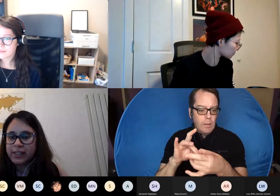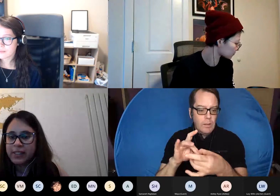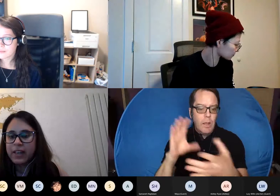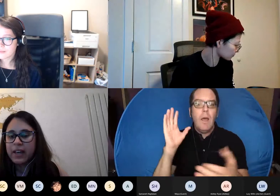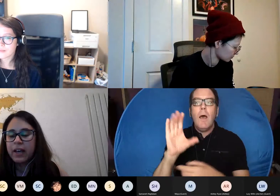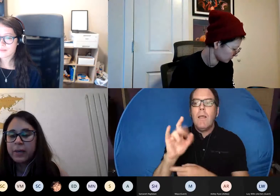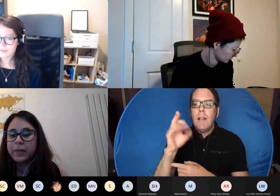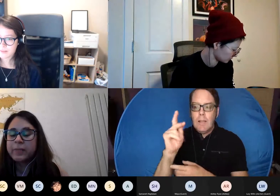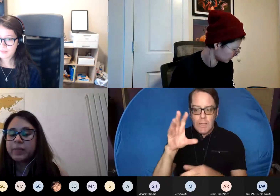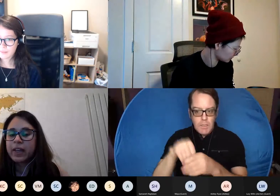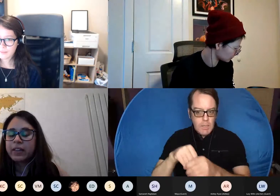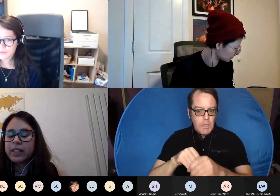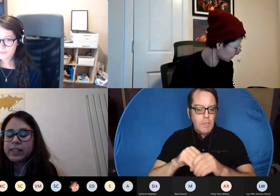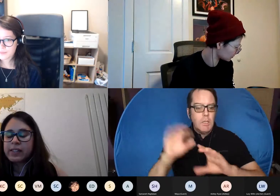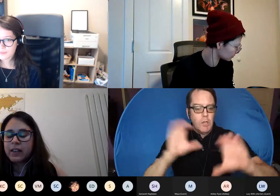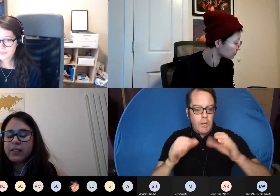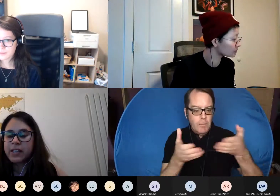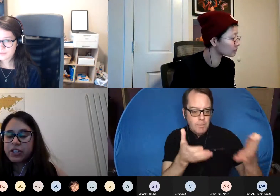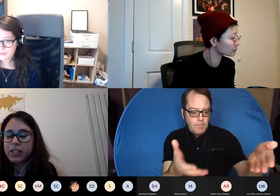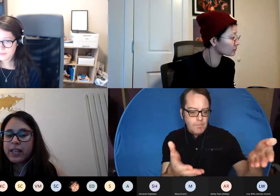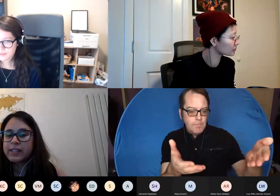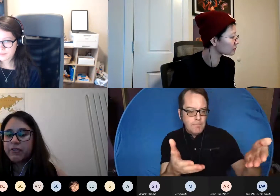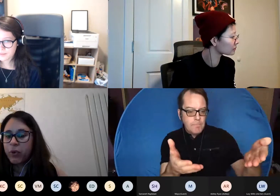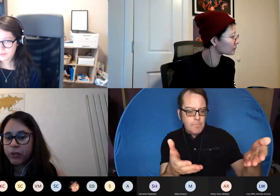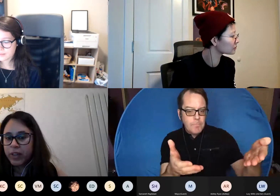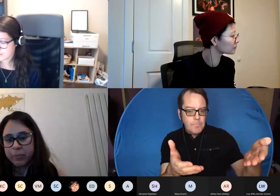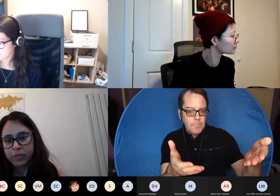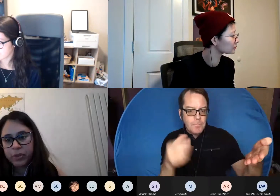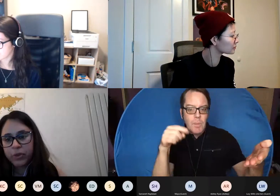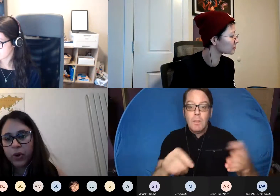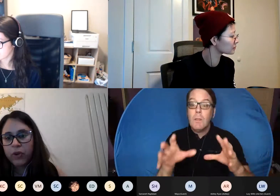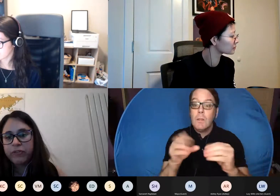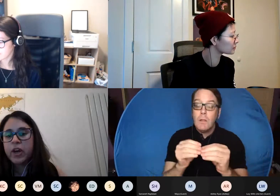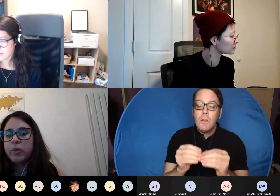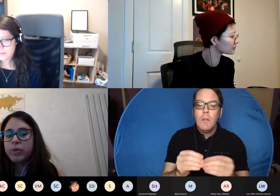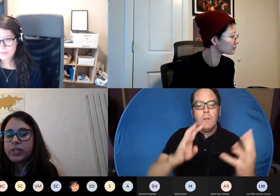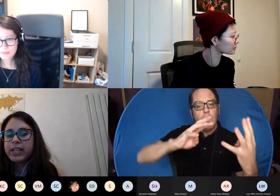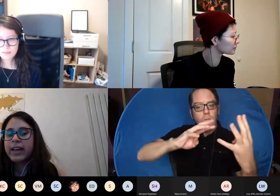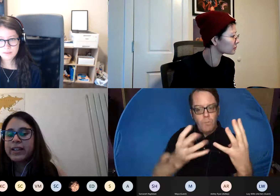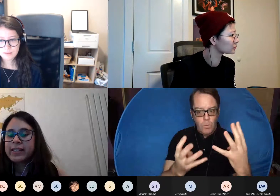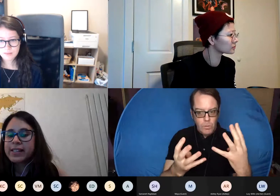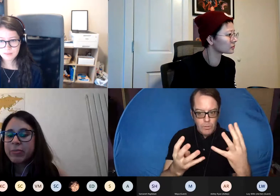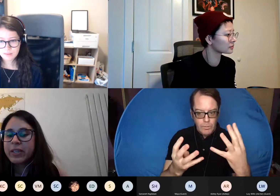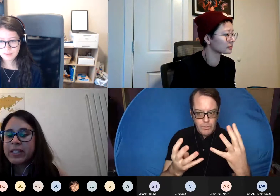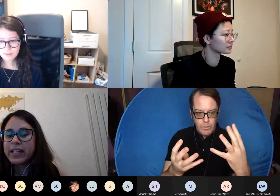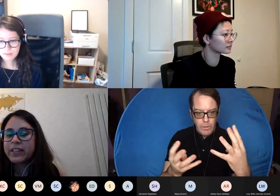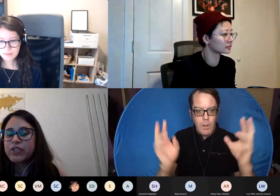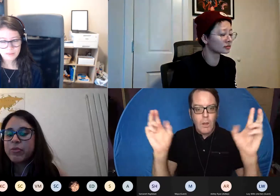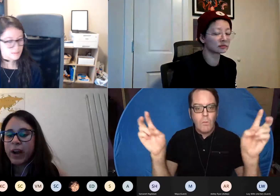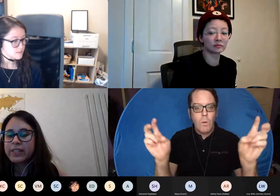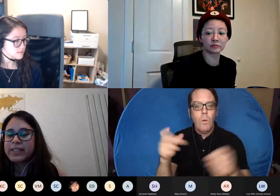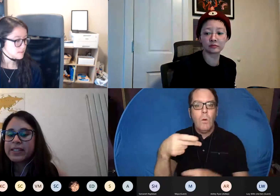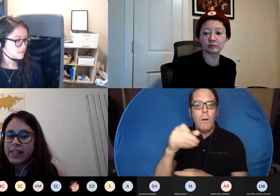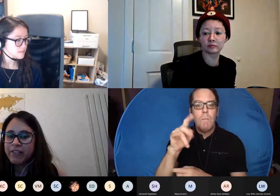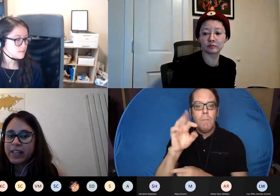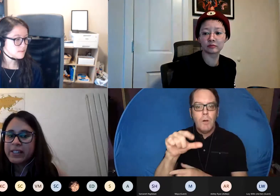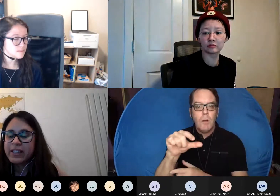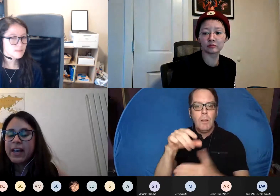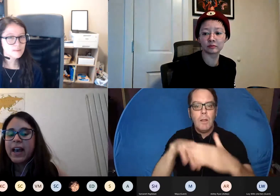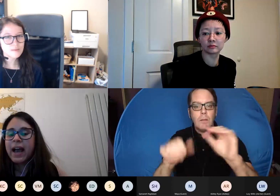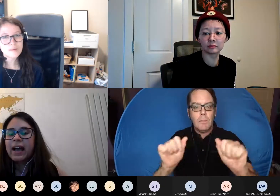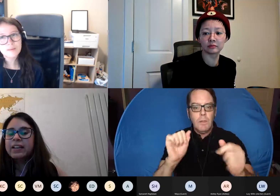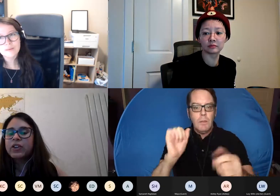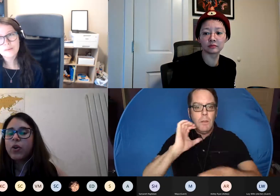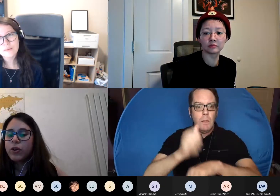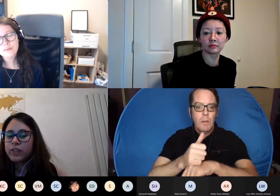the chats. This session is the fourth episode of Putting Accessibility into Practice